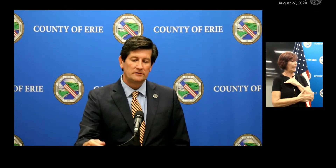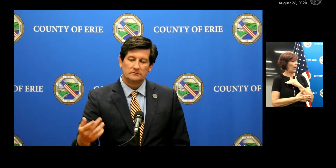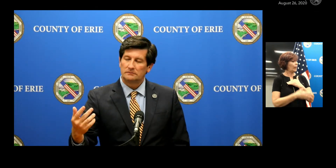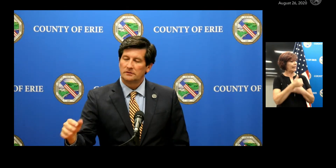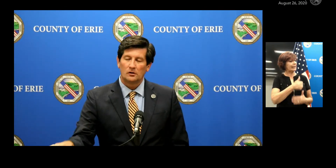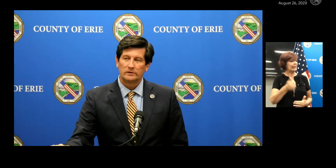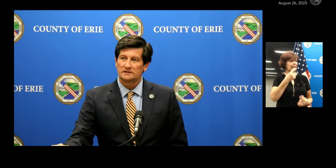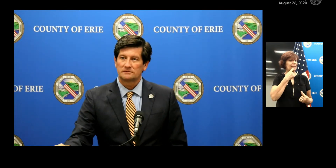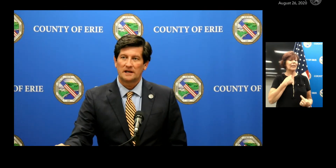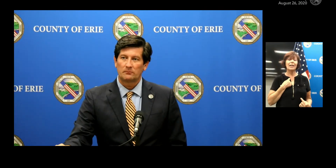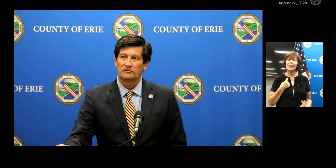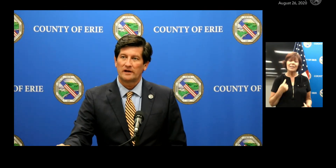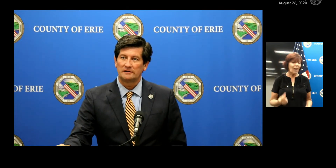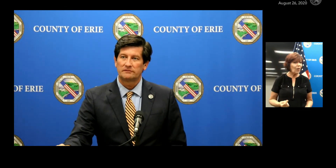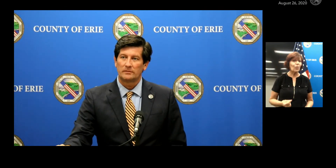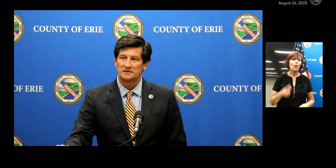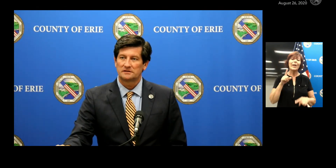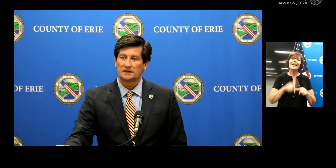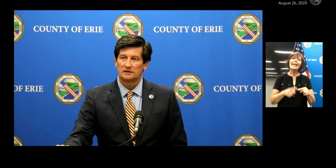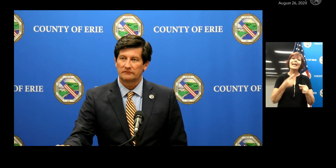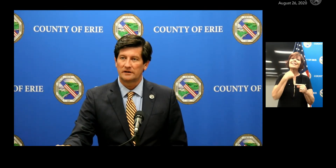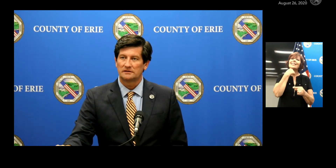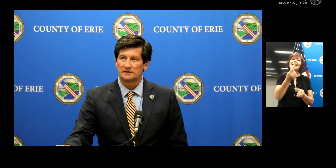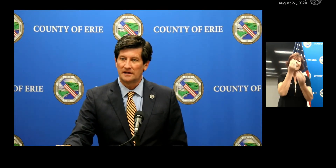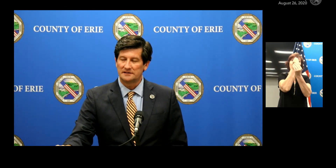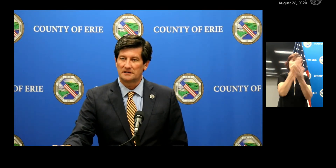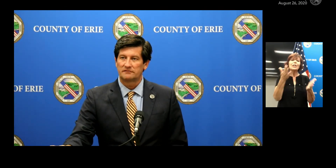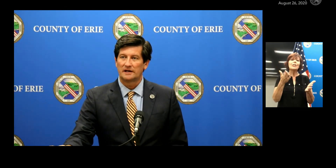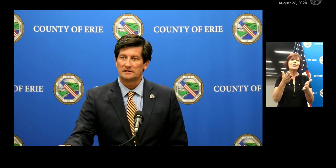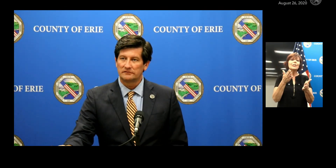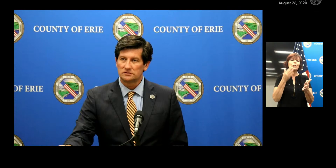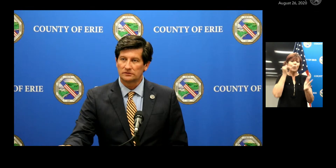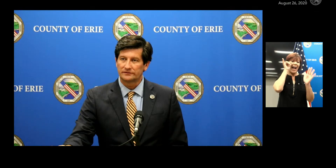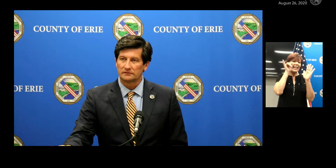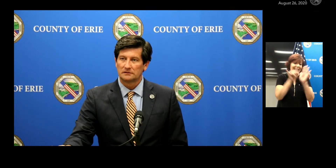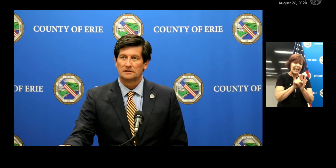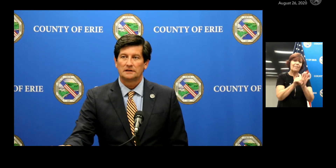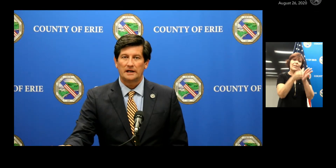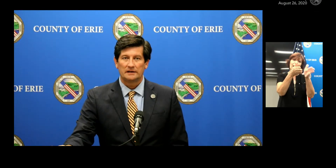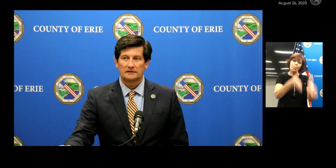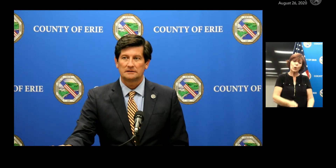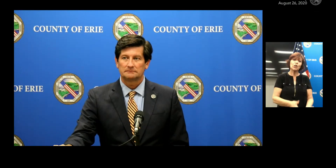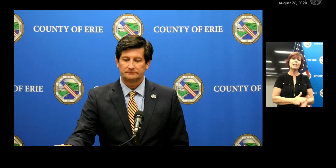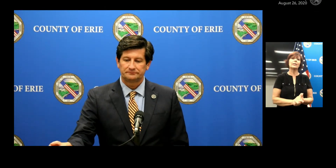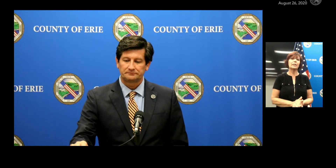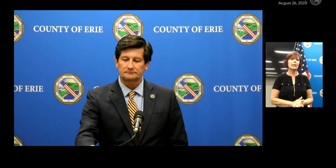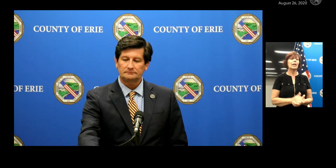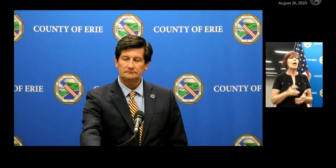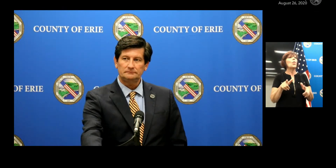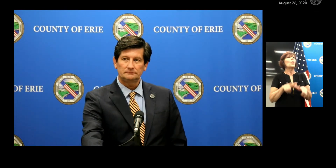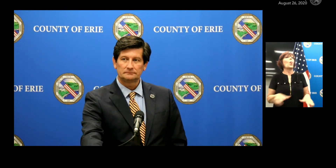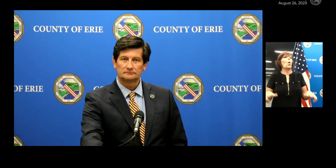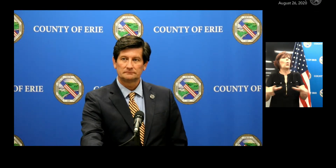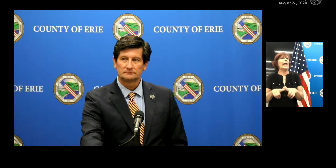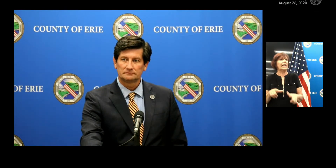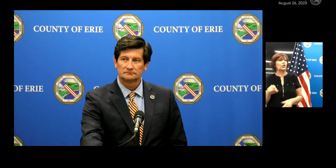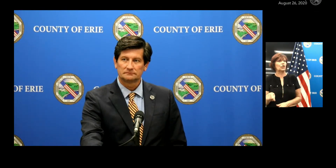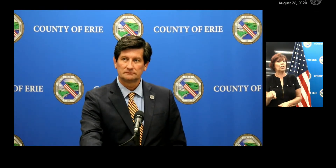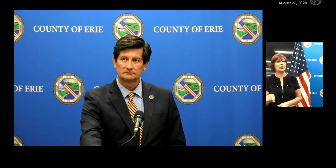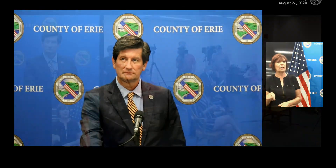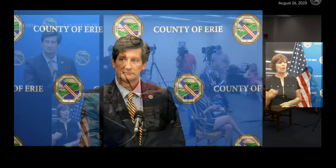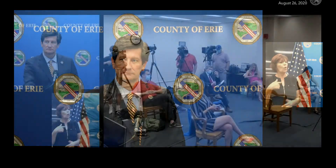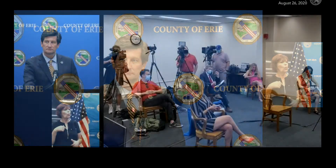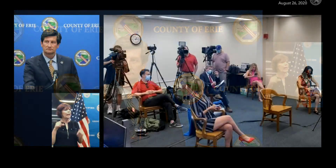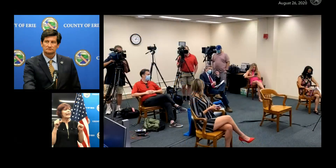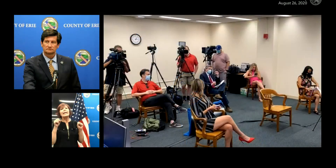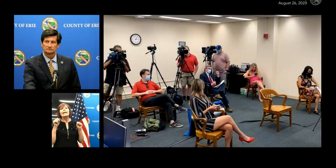tell us? I do know, because we can't provide information that can identify individuals. And location, because again, we